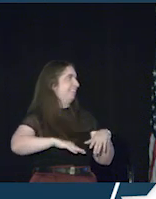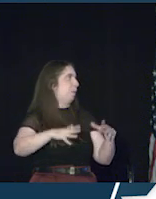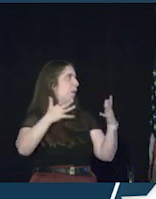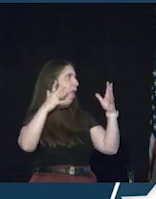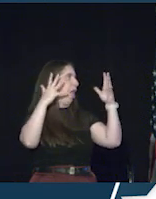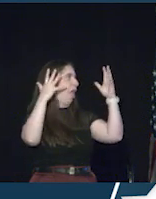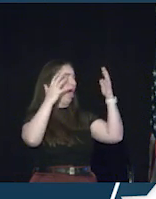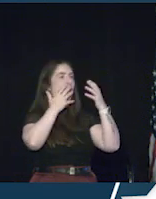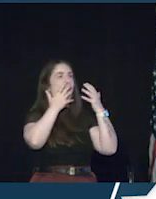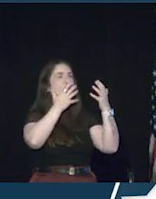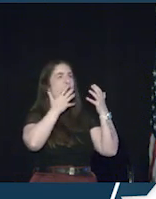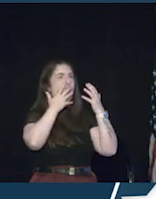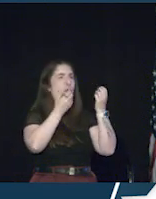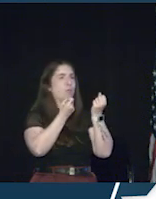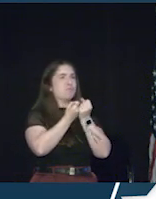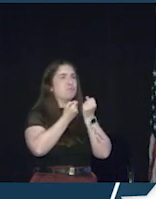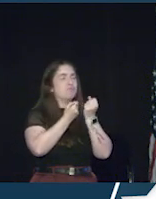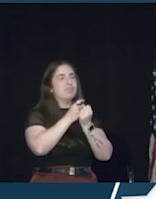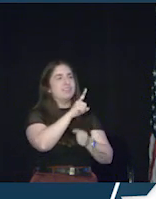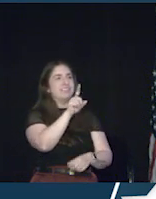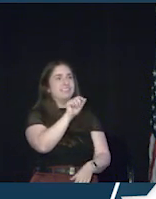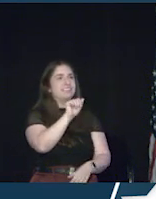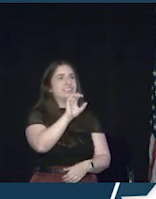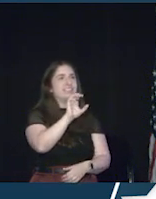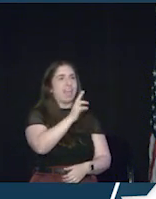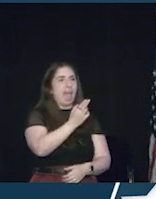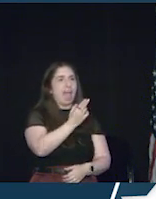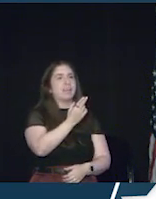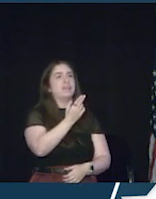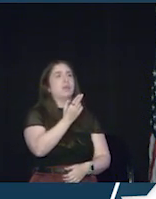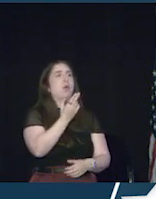Hey, Zach, what's the first rule?